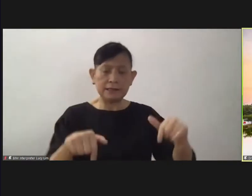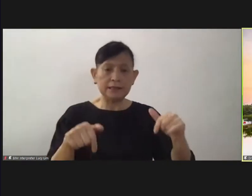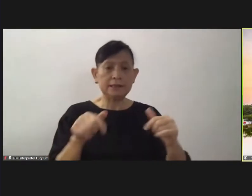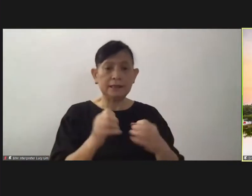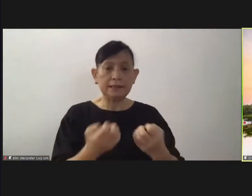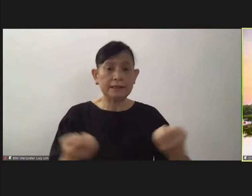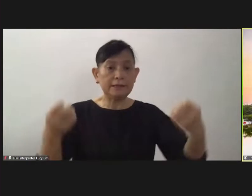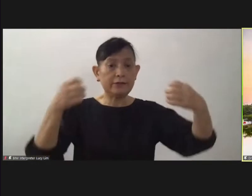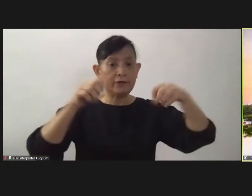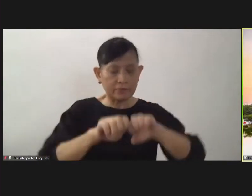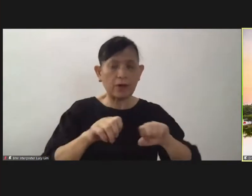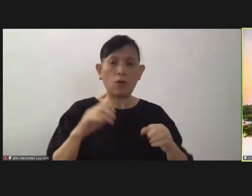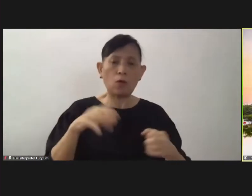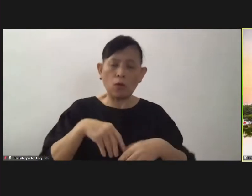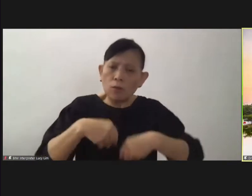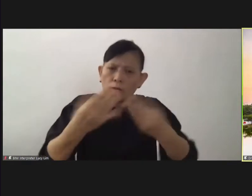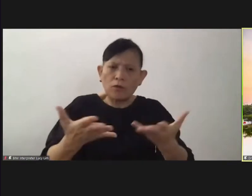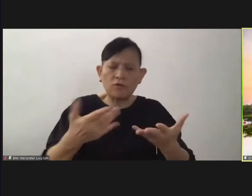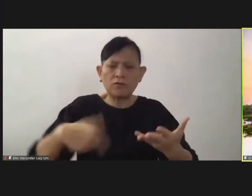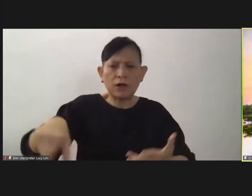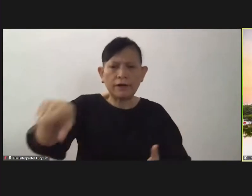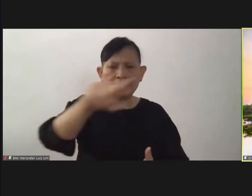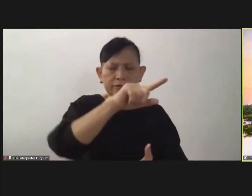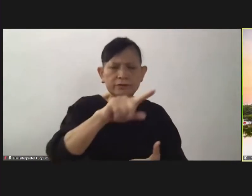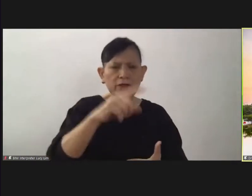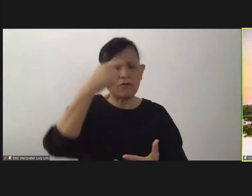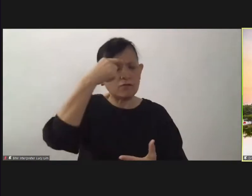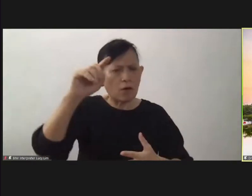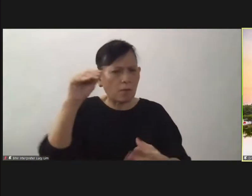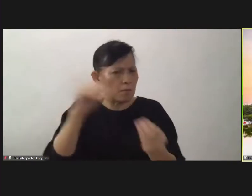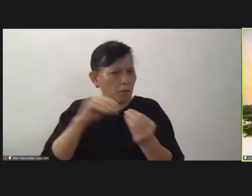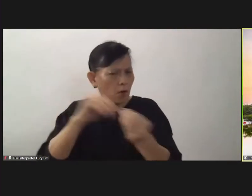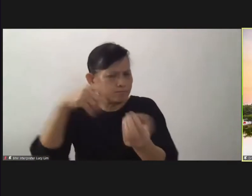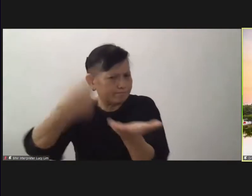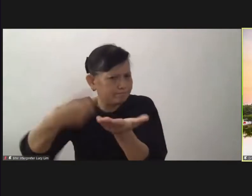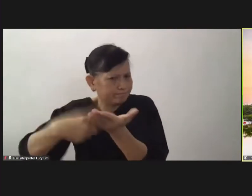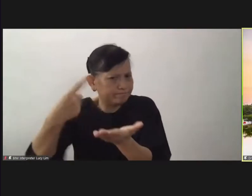will provide a safe space for intellectual